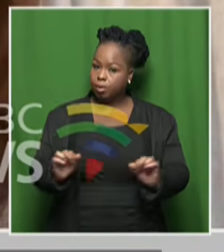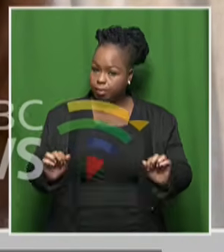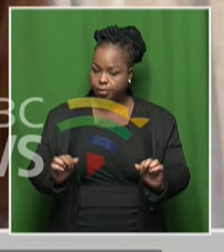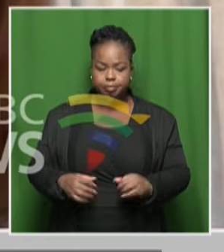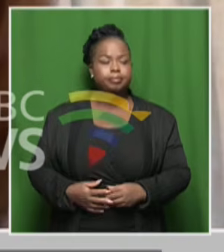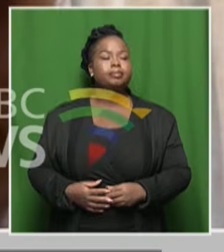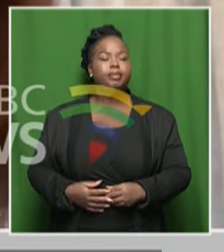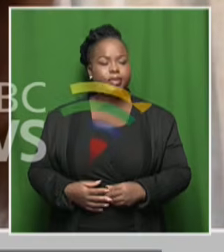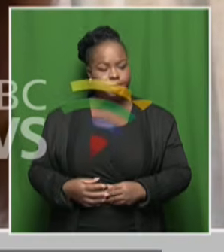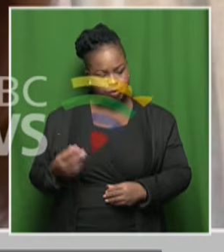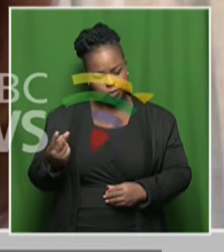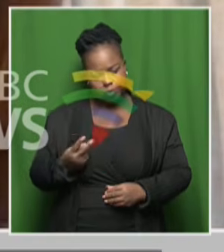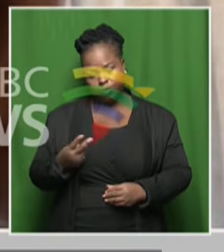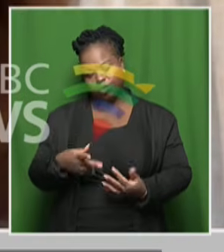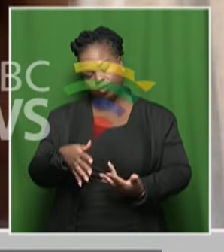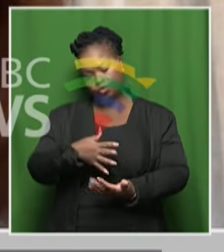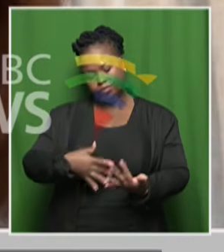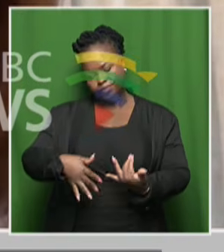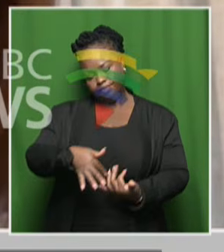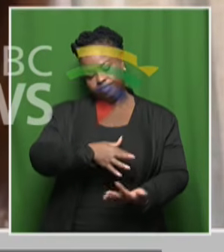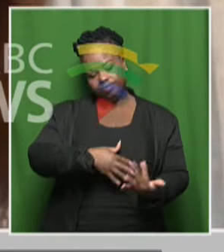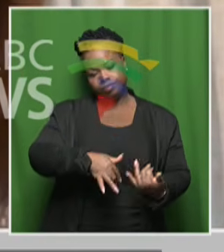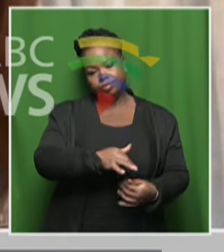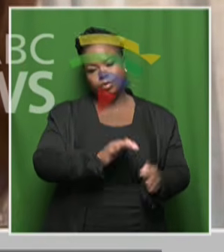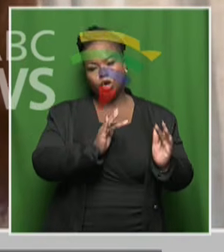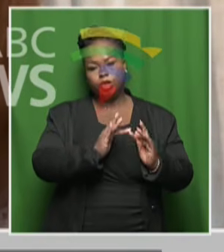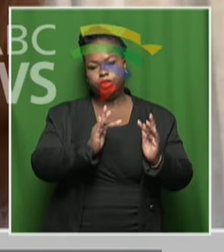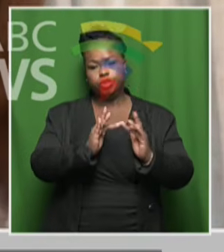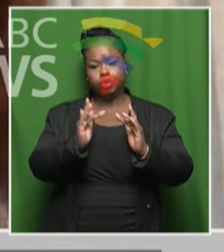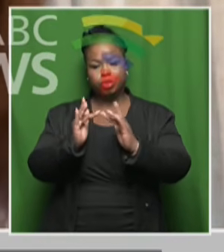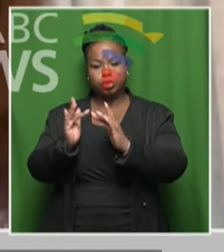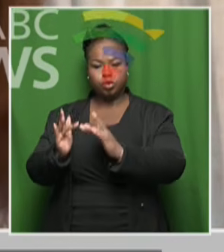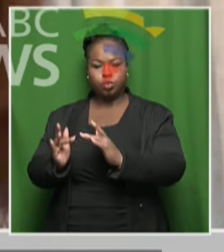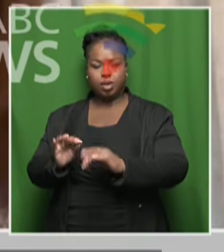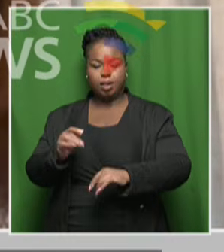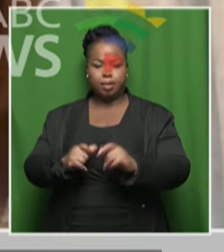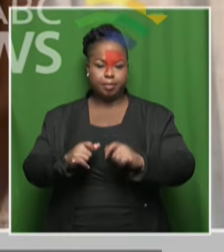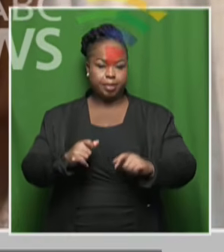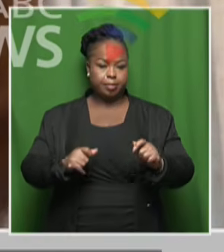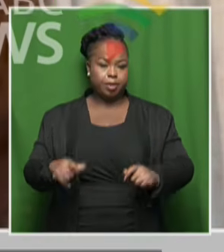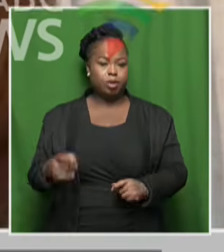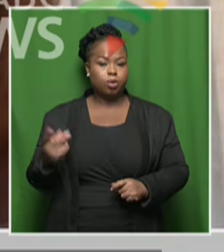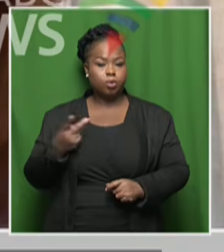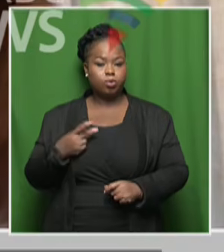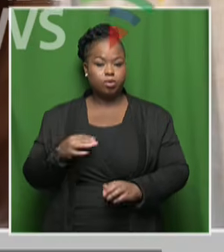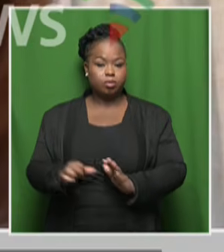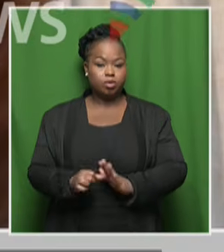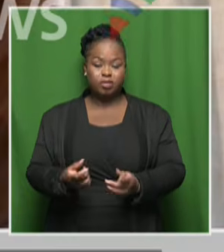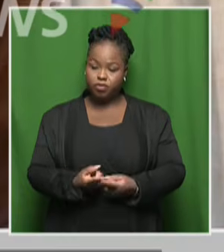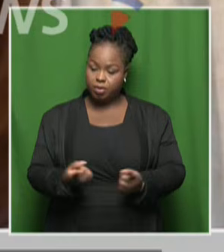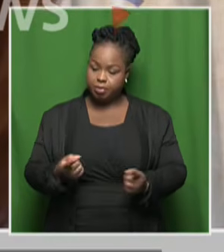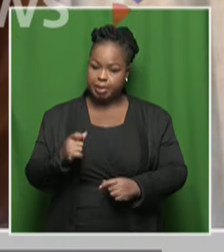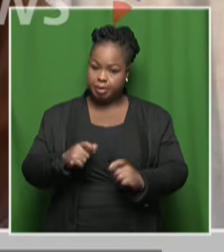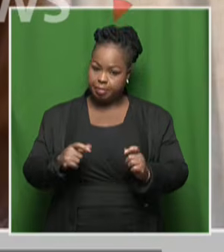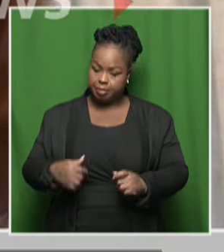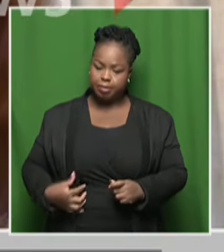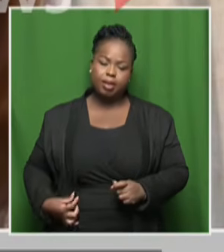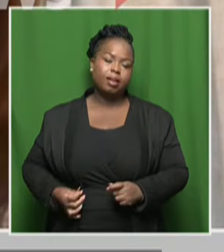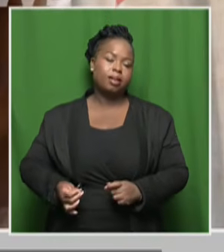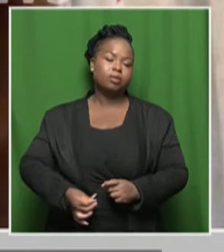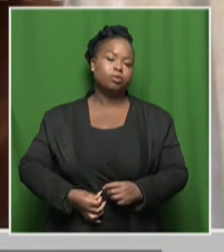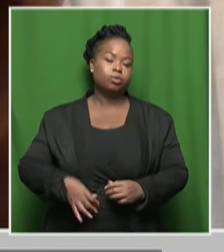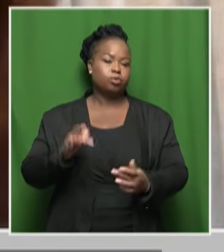obviously, but also to interact with other art professionals, and most importantly for them, I would say, with the audience, with the